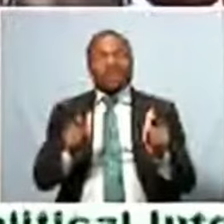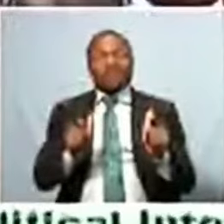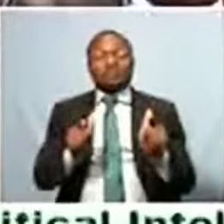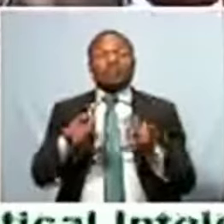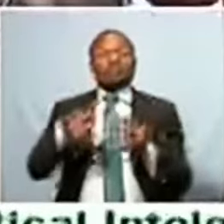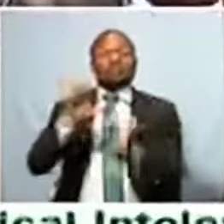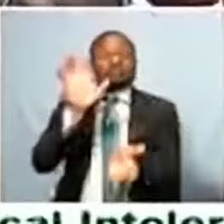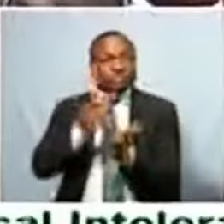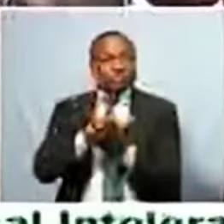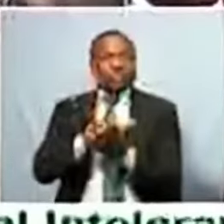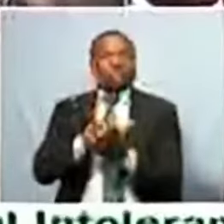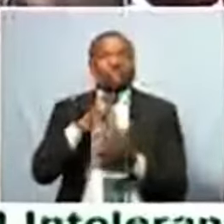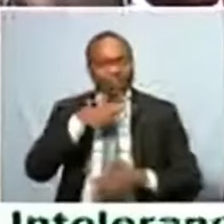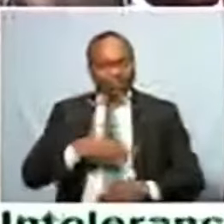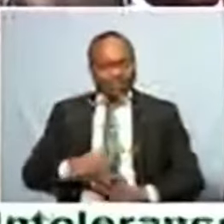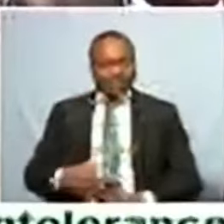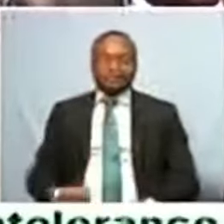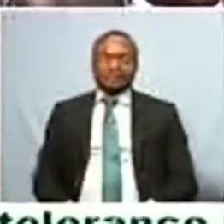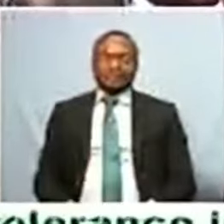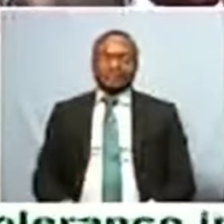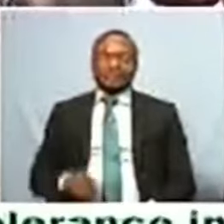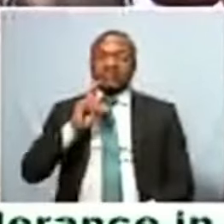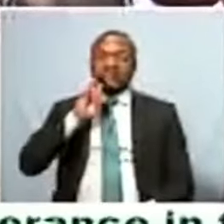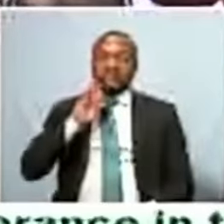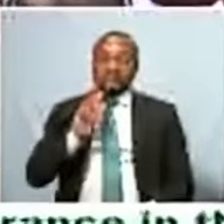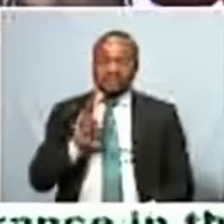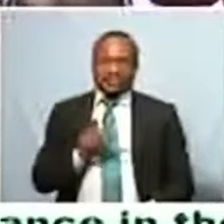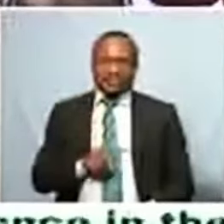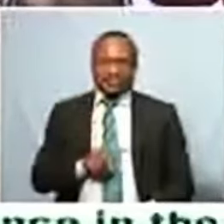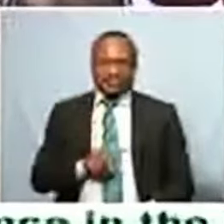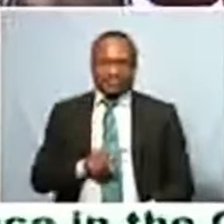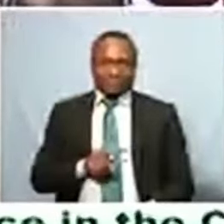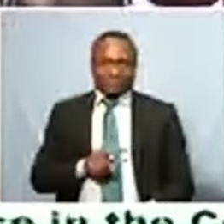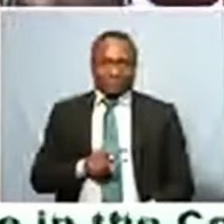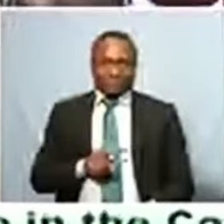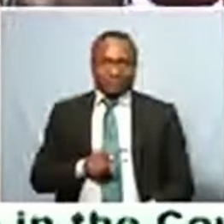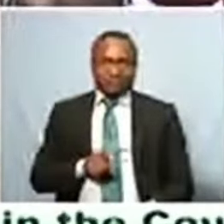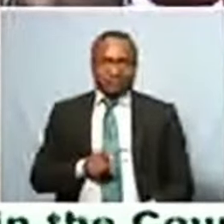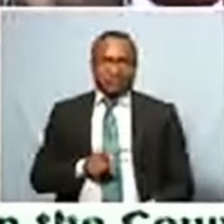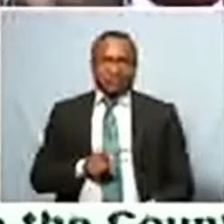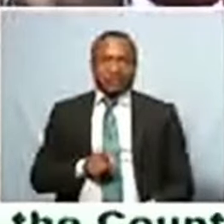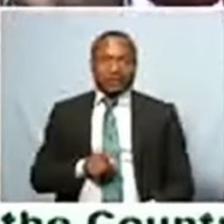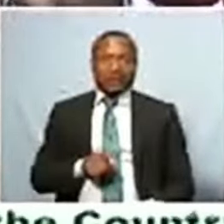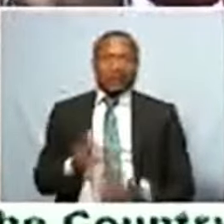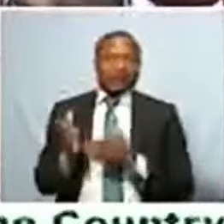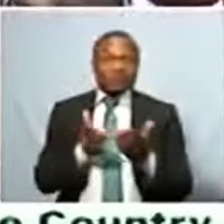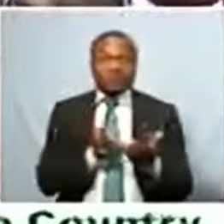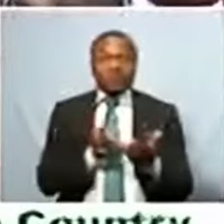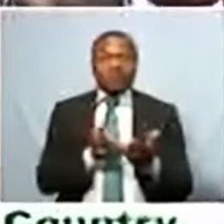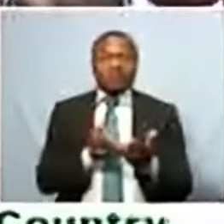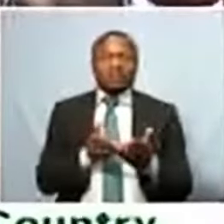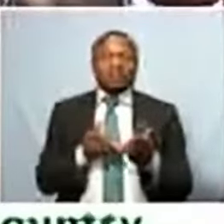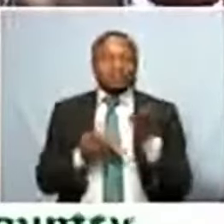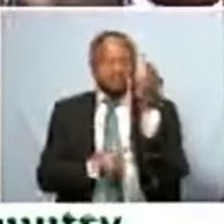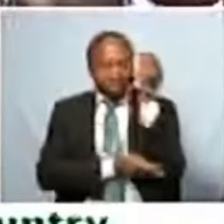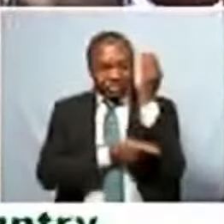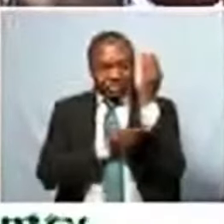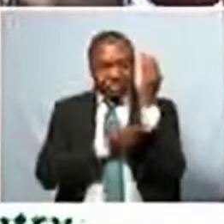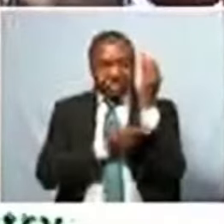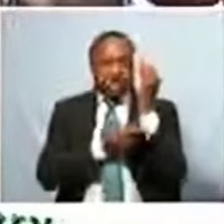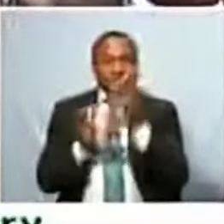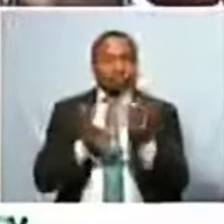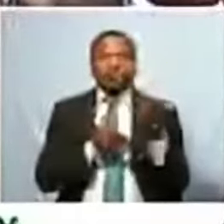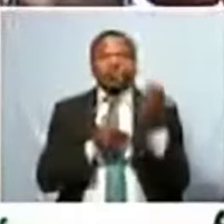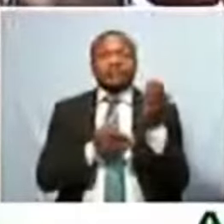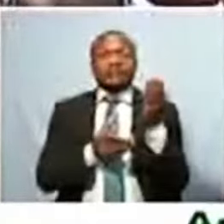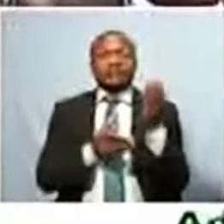angry. So let us be careful. I think let us bring motions which bring development. Let us bring